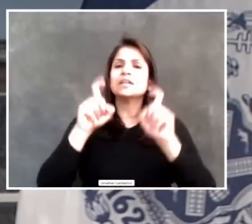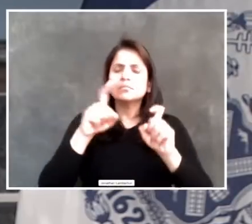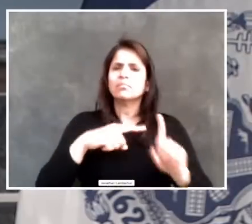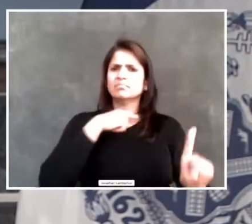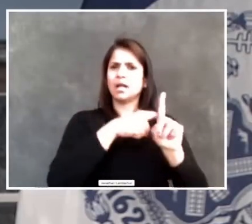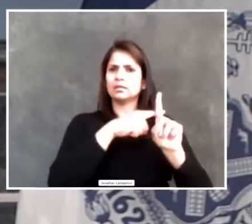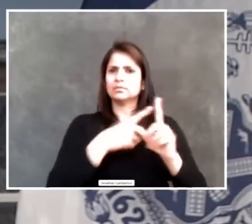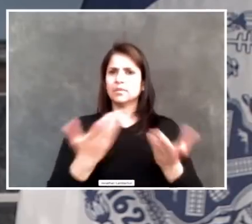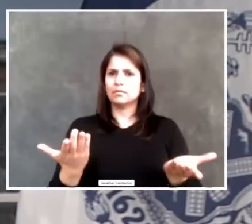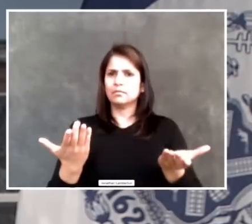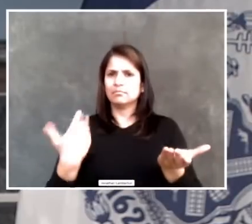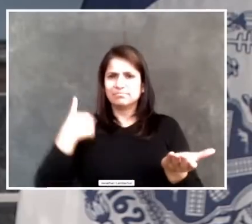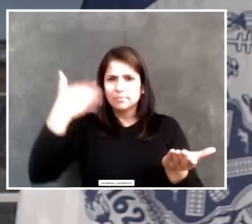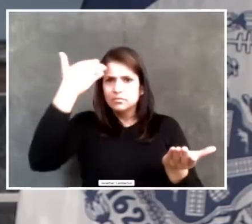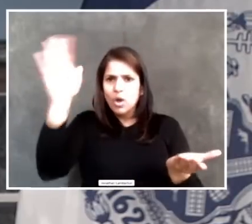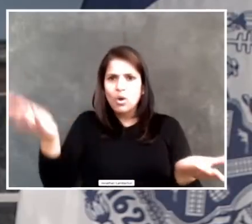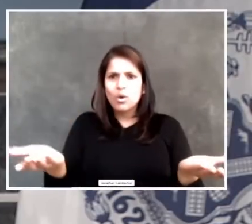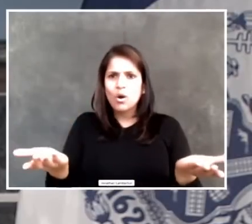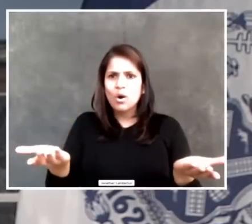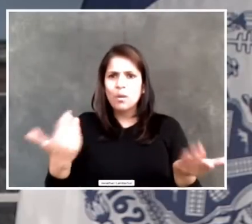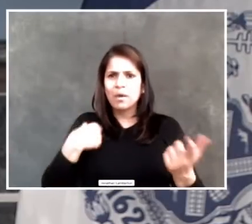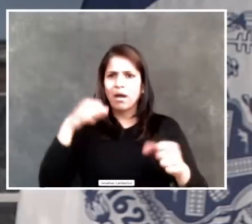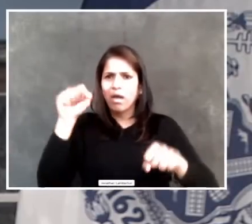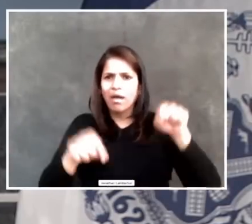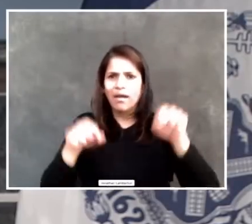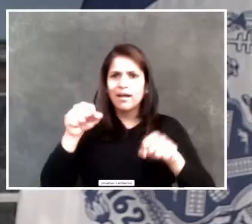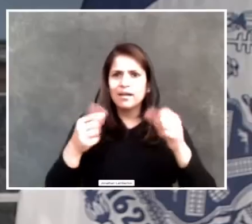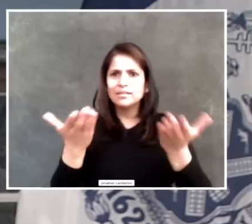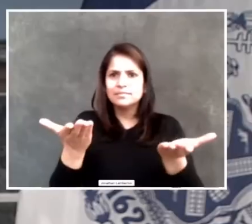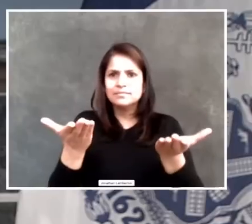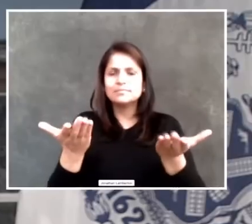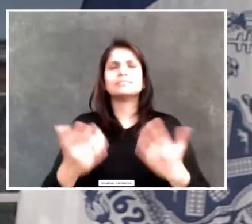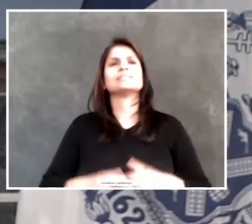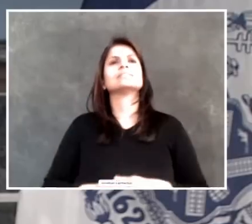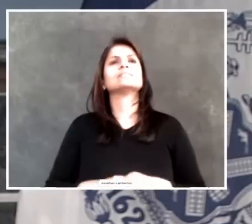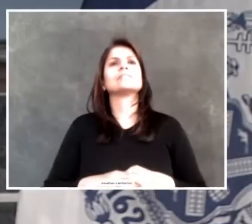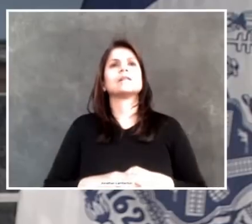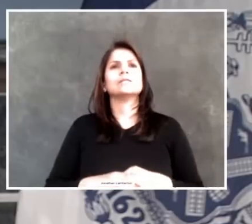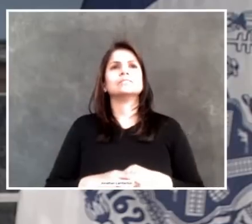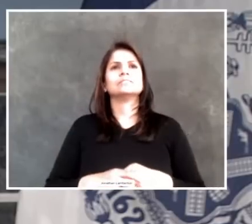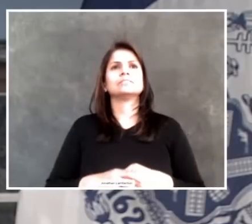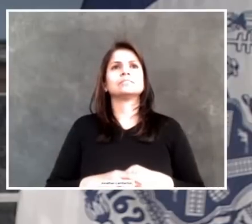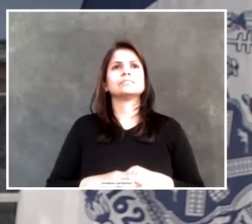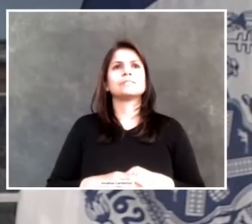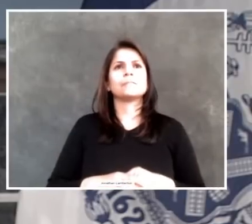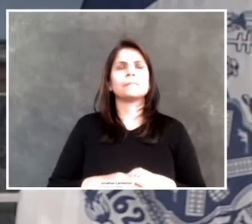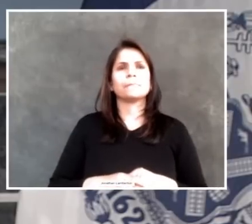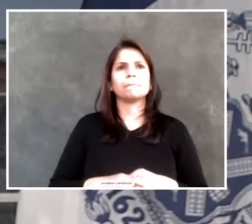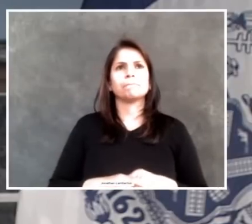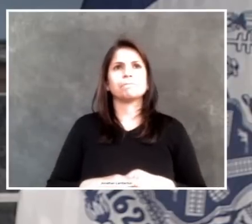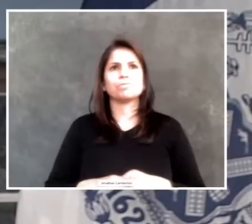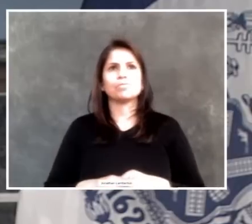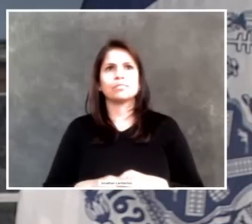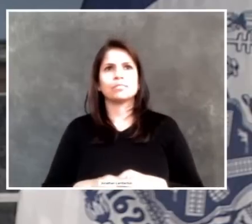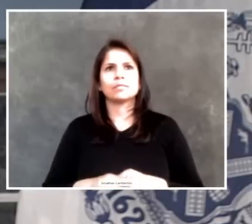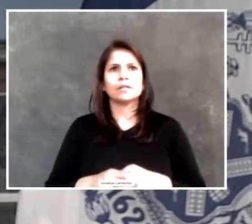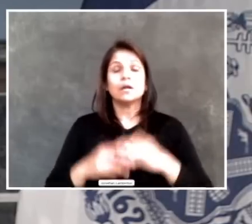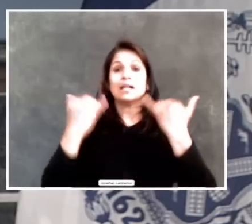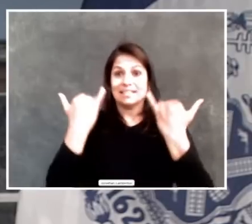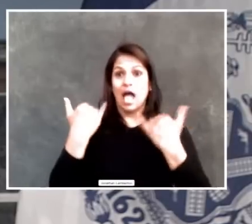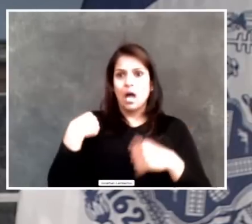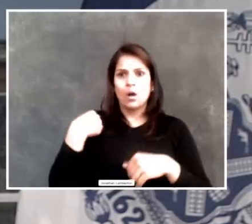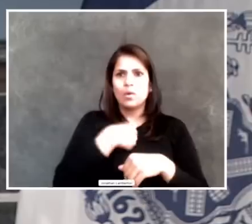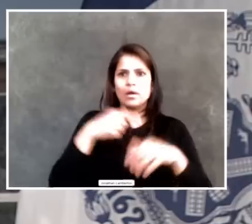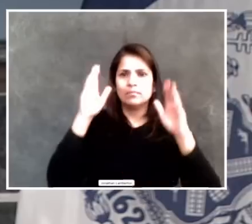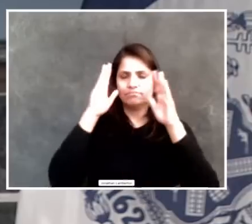valuable information, but that's not perfect information either. But it's at least a little more, a broader time frame.